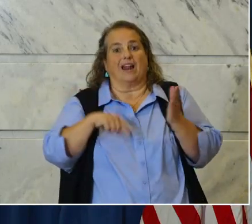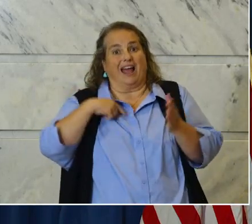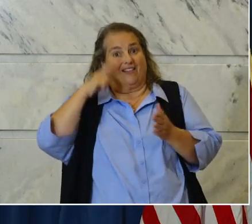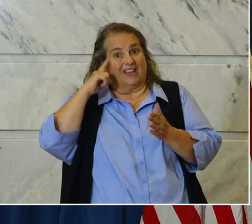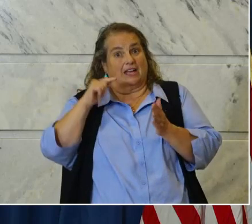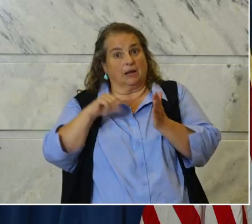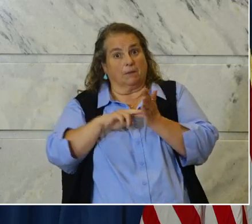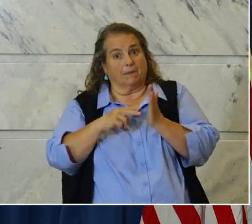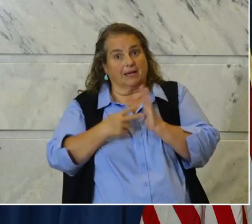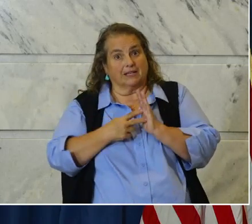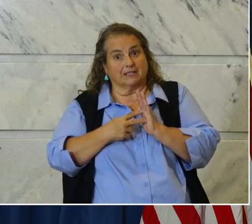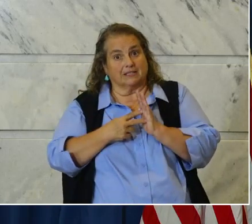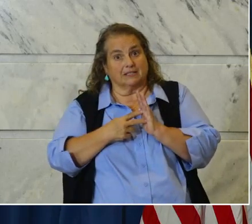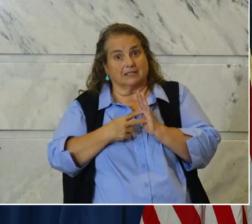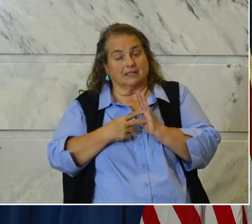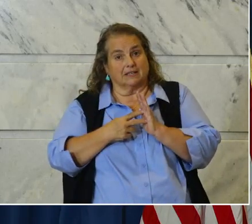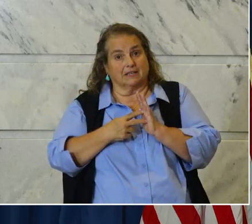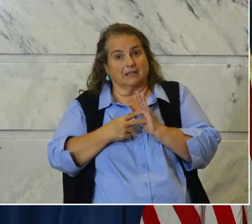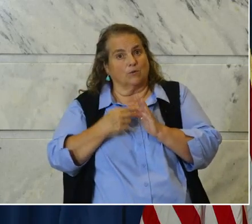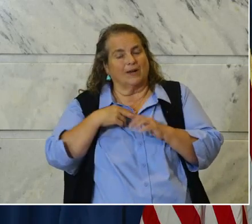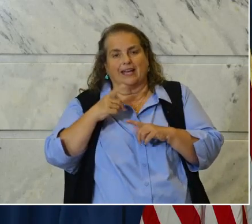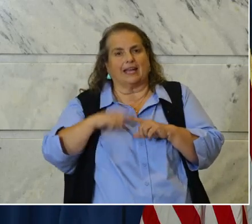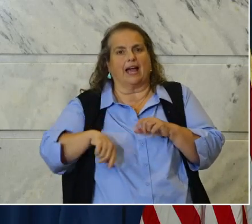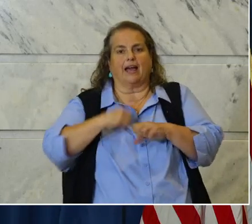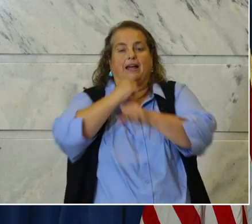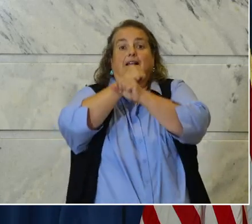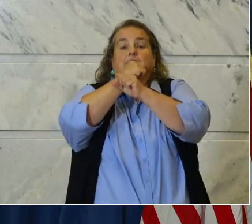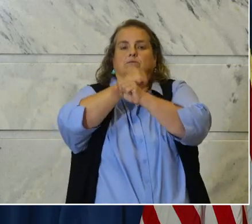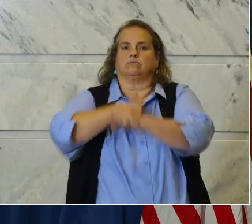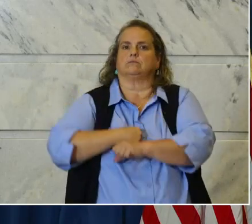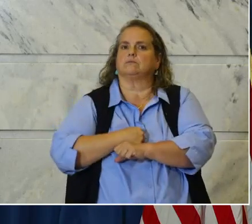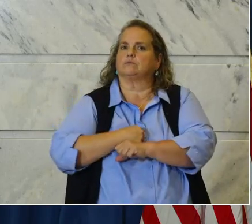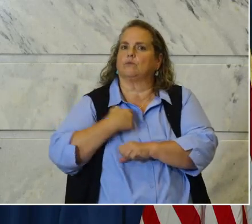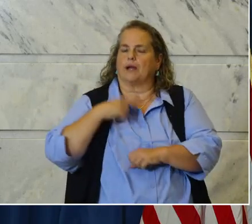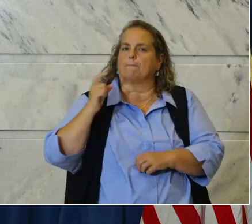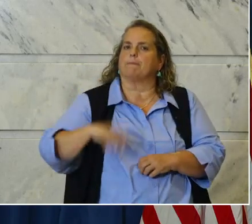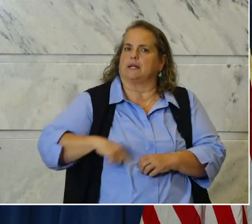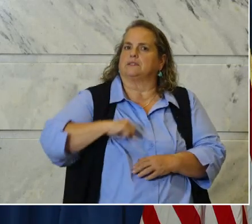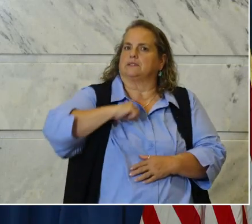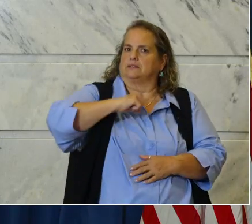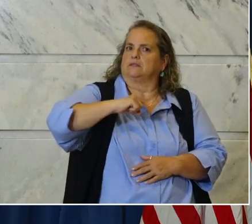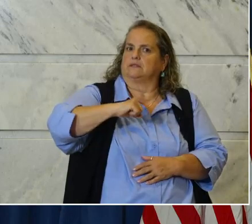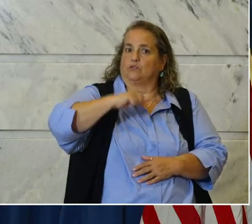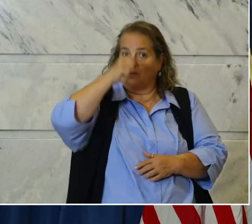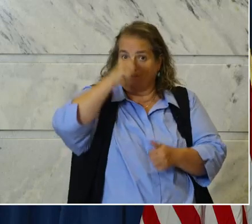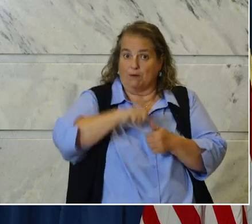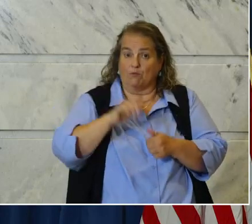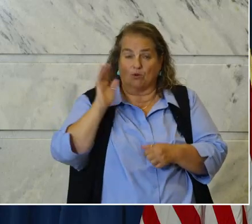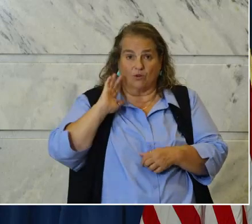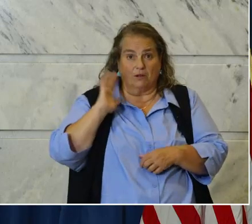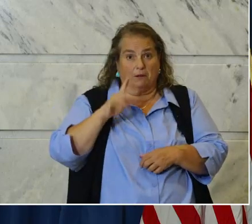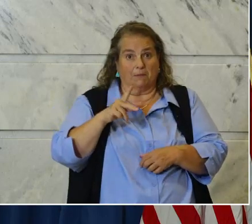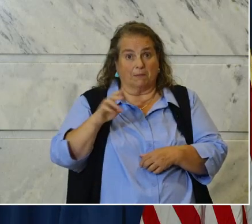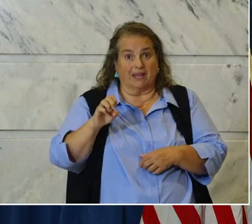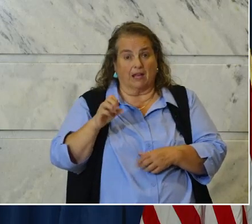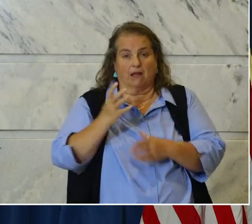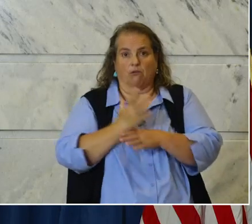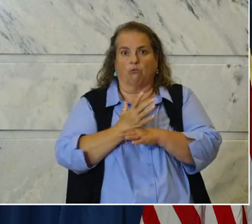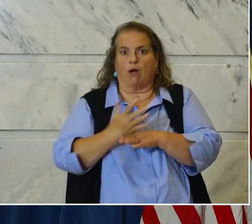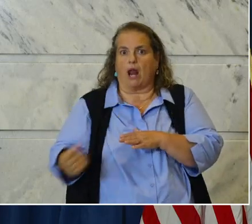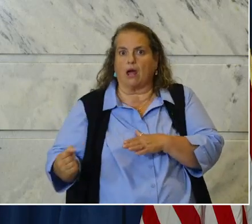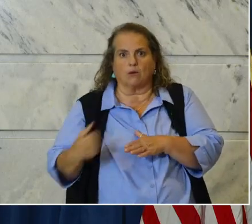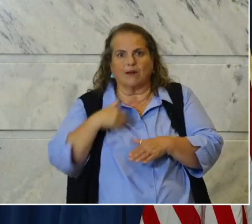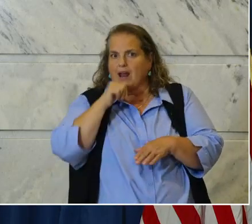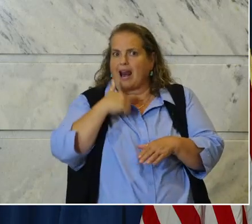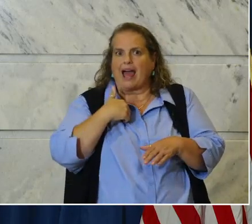we can't let our guard down. I mean, remember the days where PPE was running out and we didn't have testing?